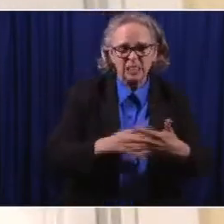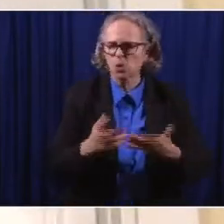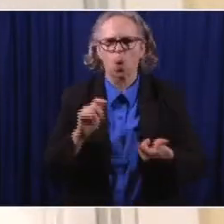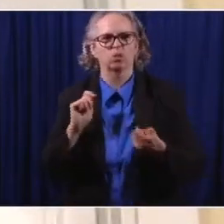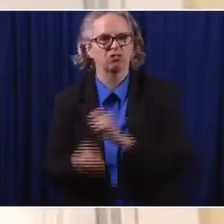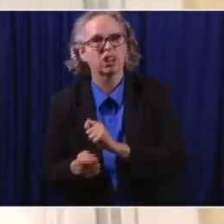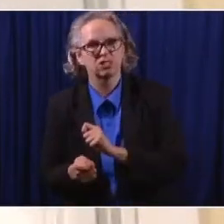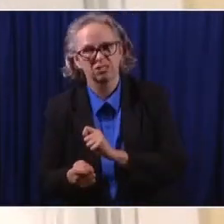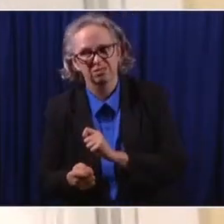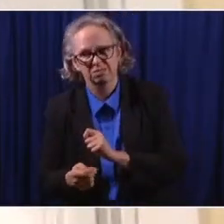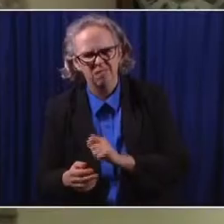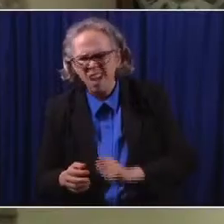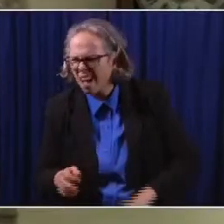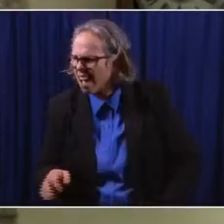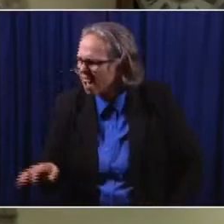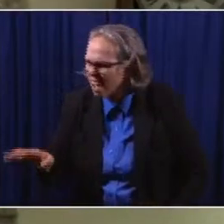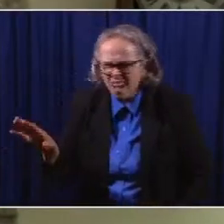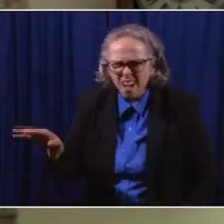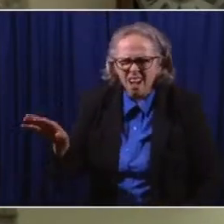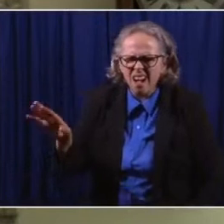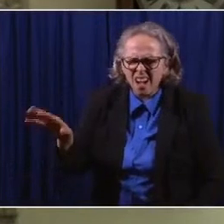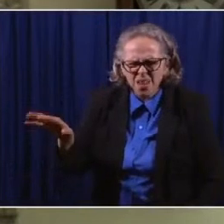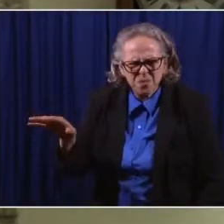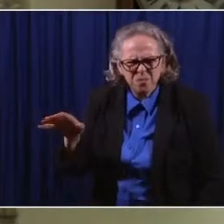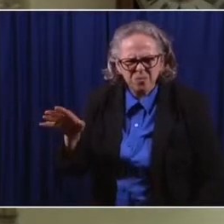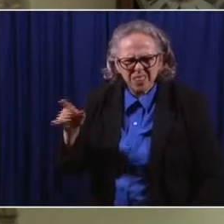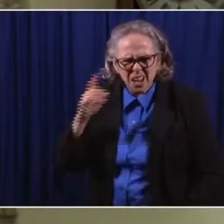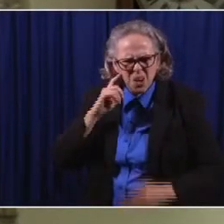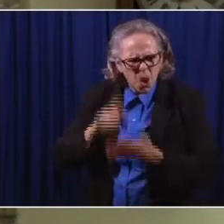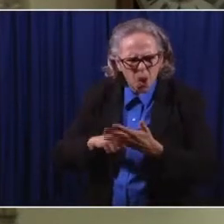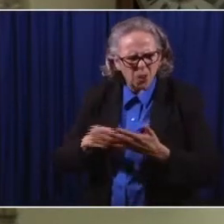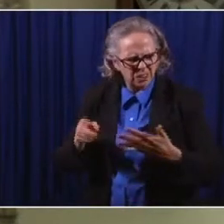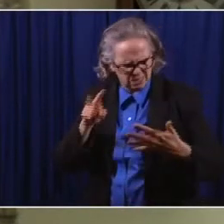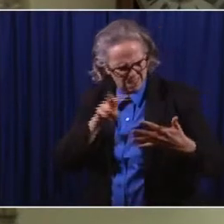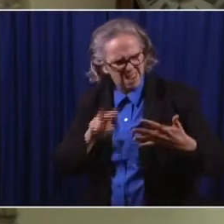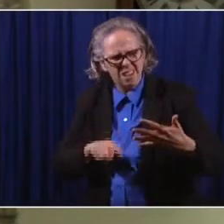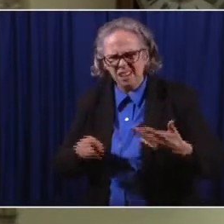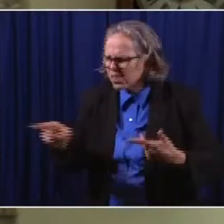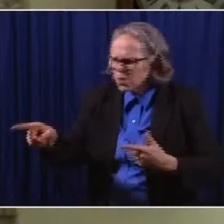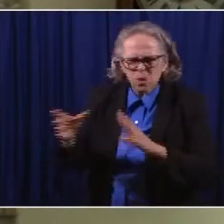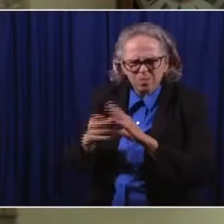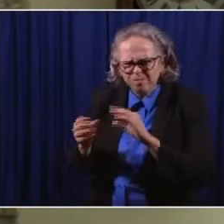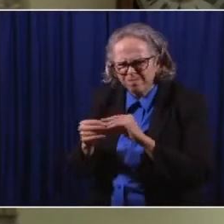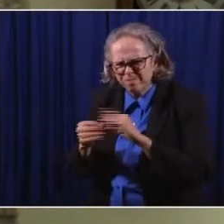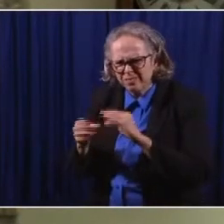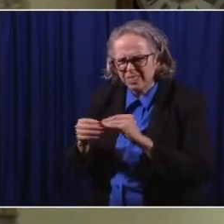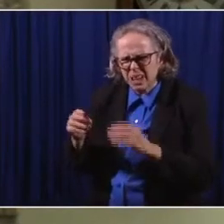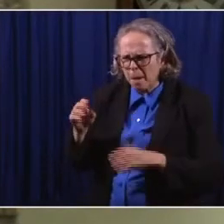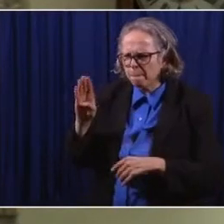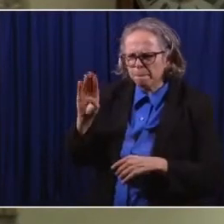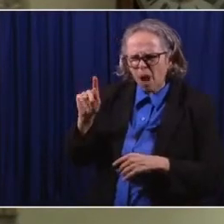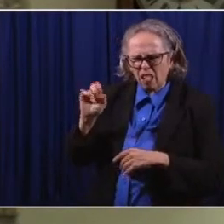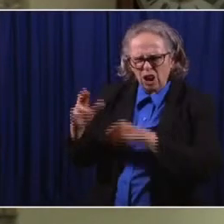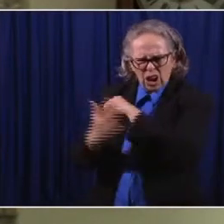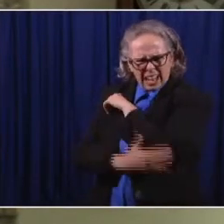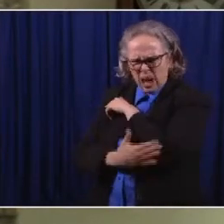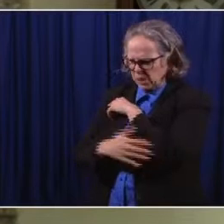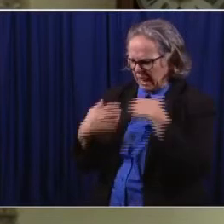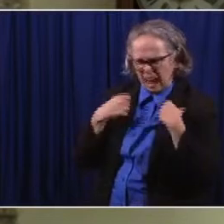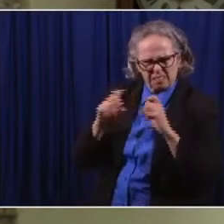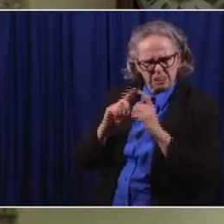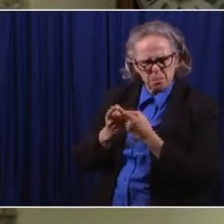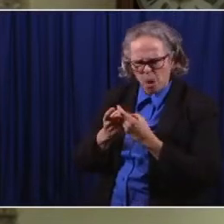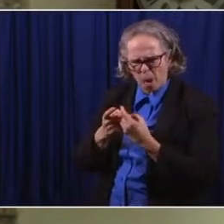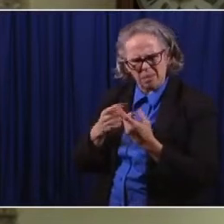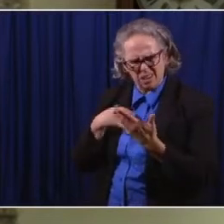Mr. President, I notice I'm looking at a release from Butler County Health Department. One of the things I kind of underlined here,